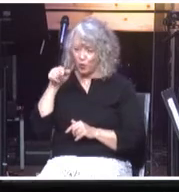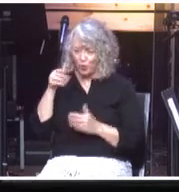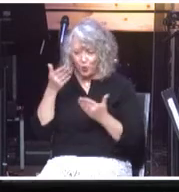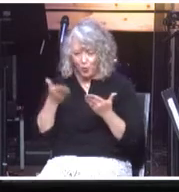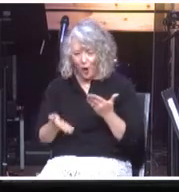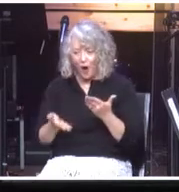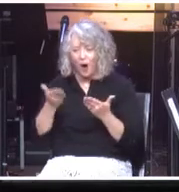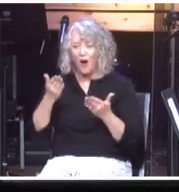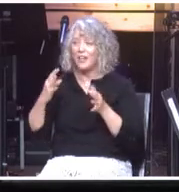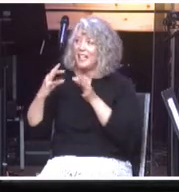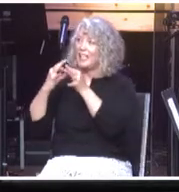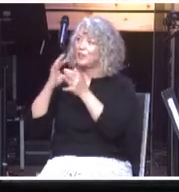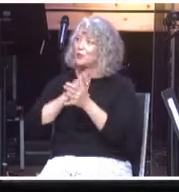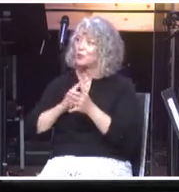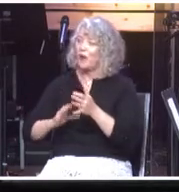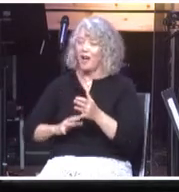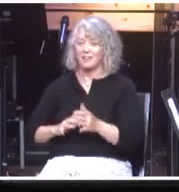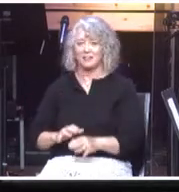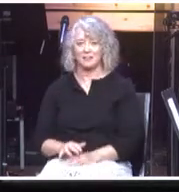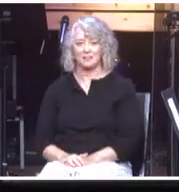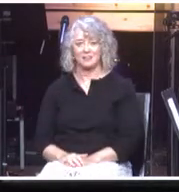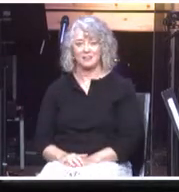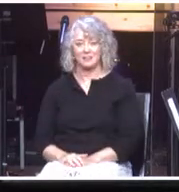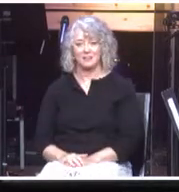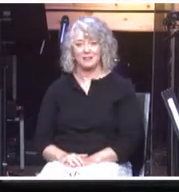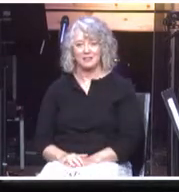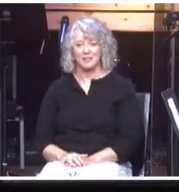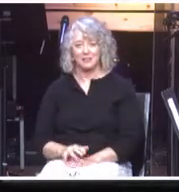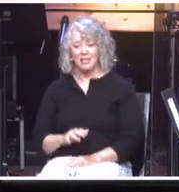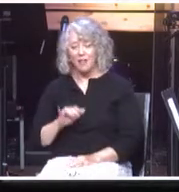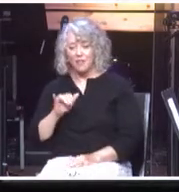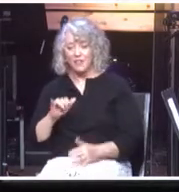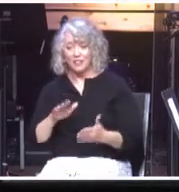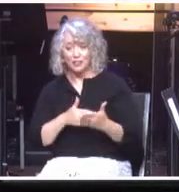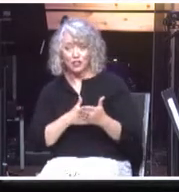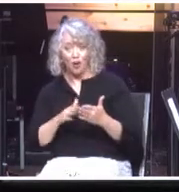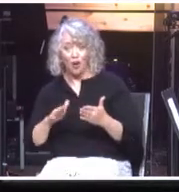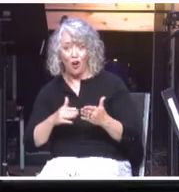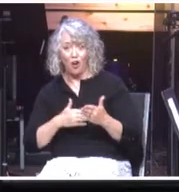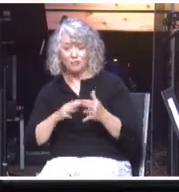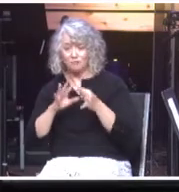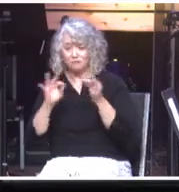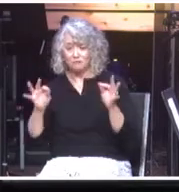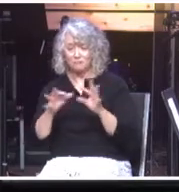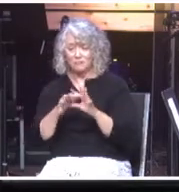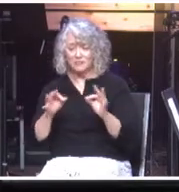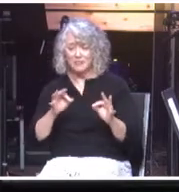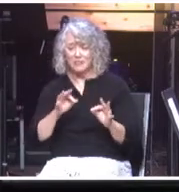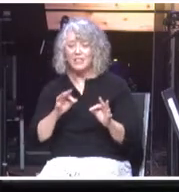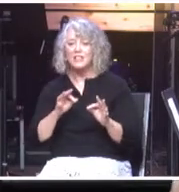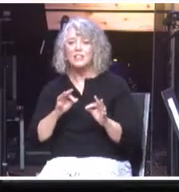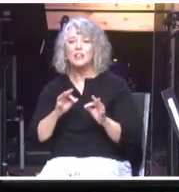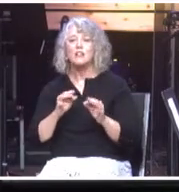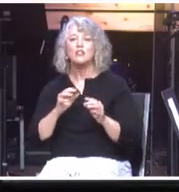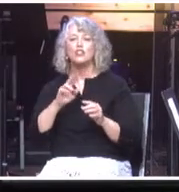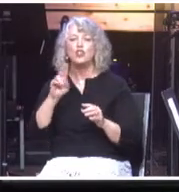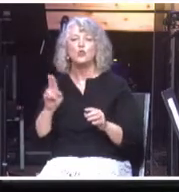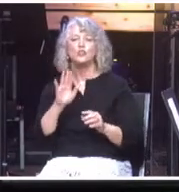Personalize this psalm. I would encourage you, personalize this psalm and take verse